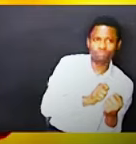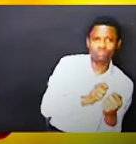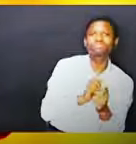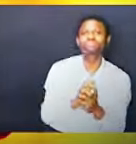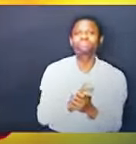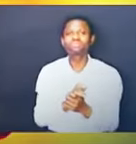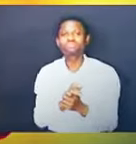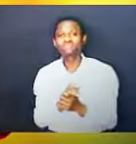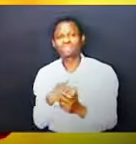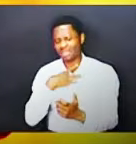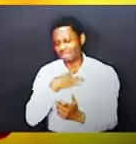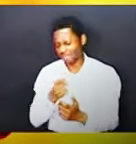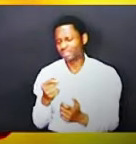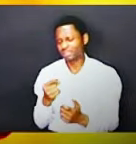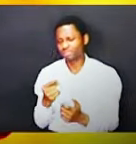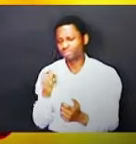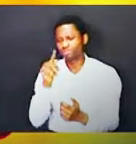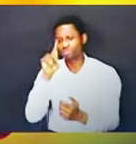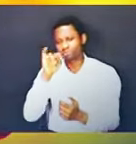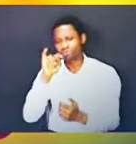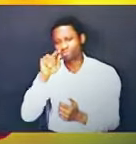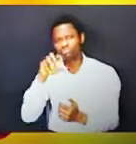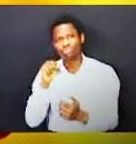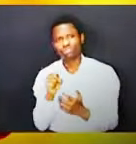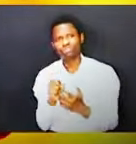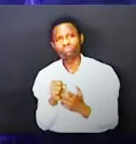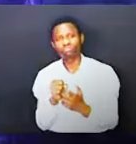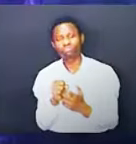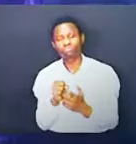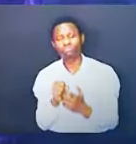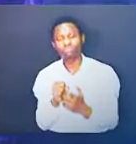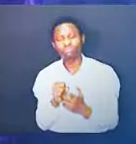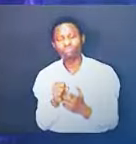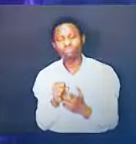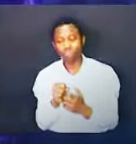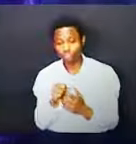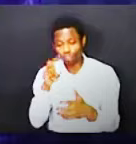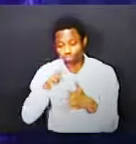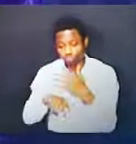I like the chief version this particular verse. Now let's go to Luke chapter